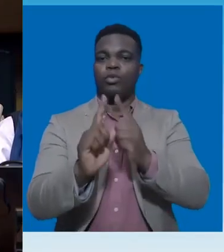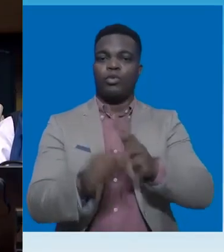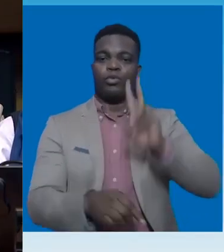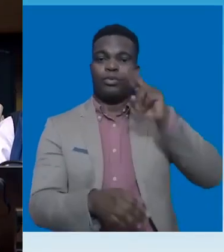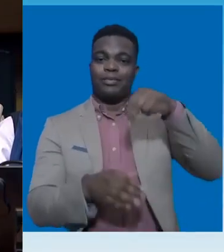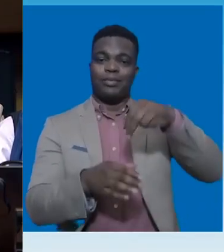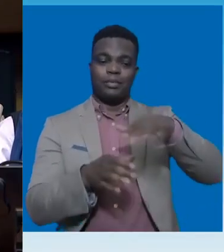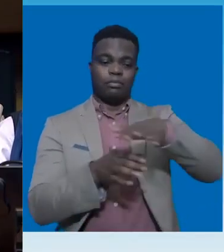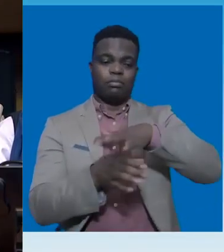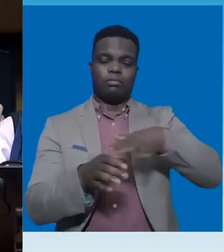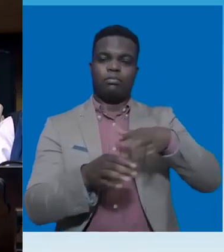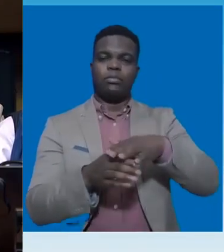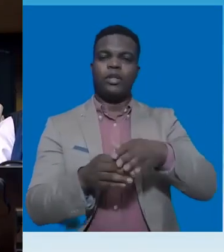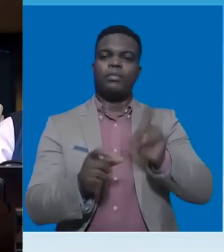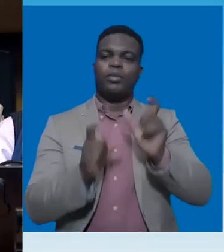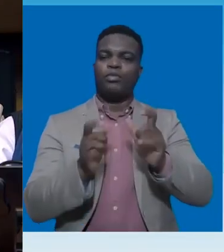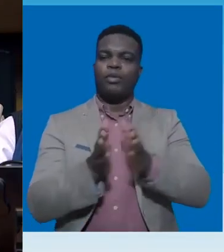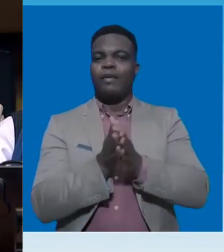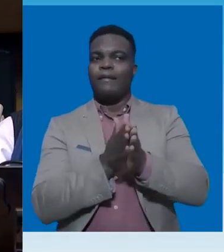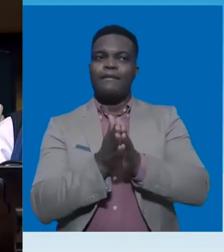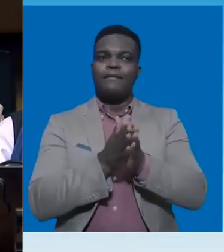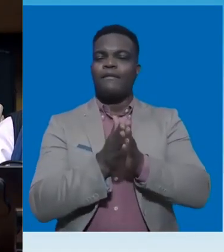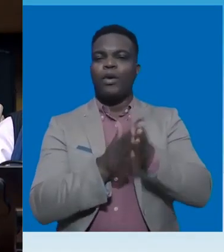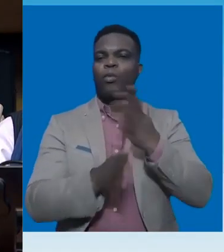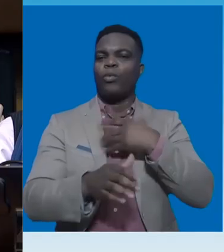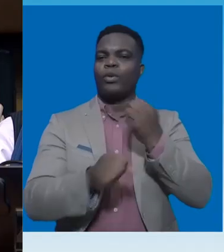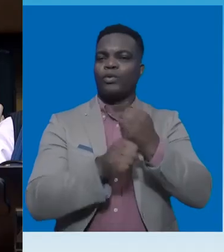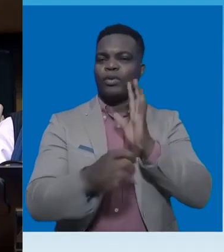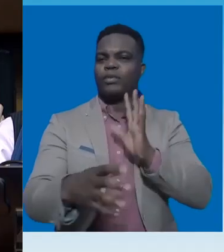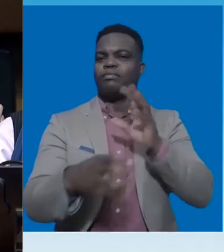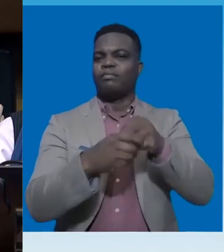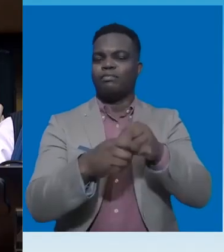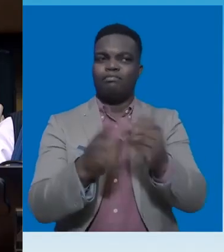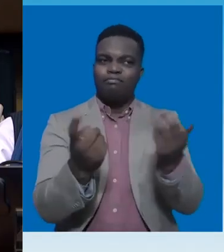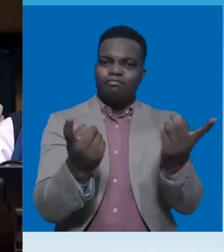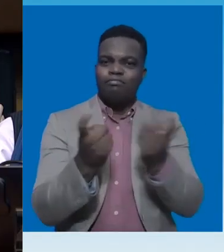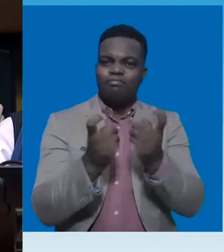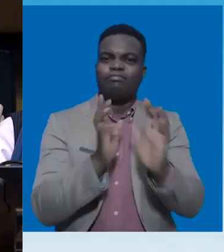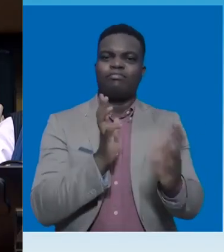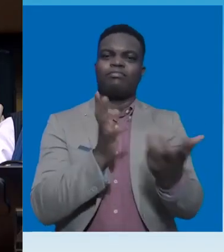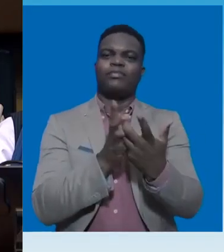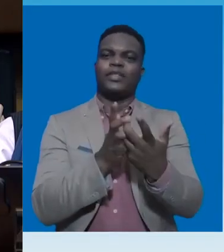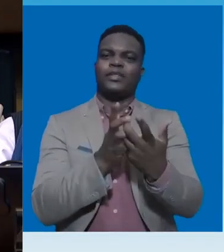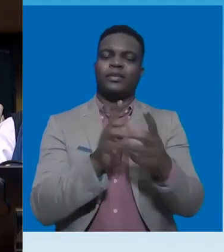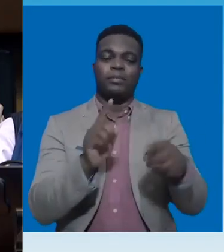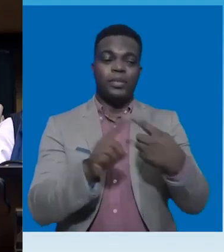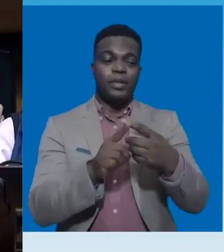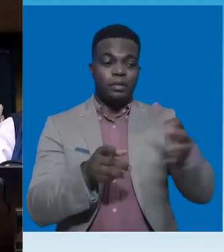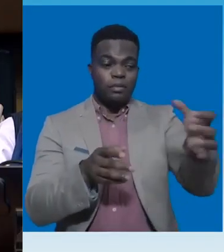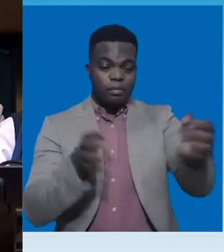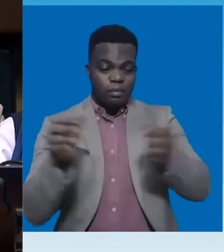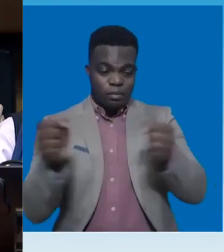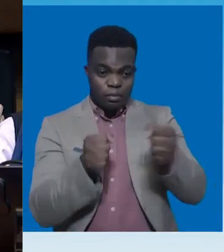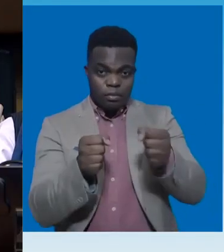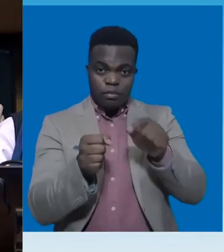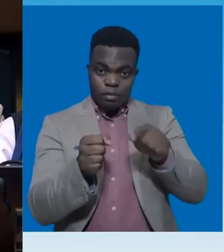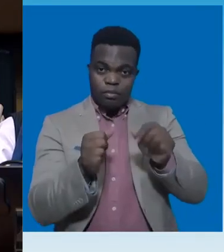attracts, recruits, retains, and advances persons with